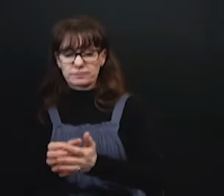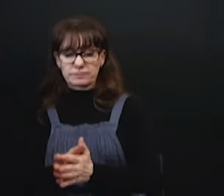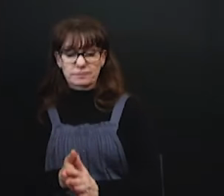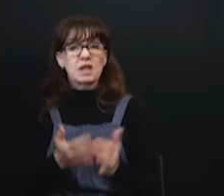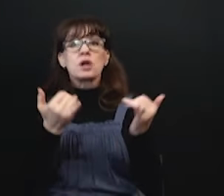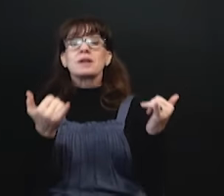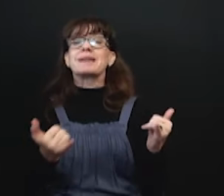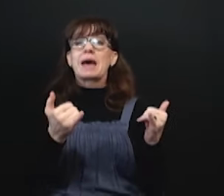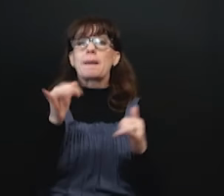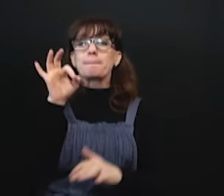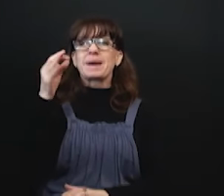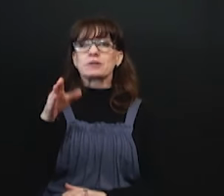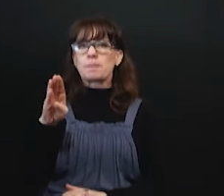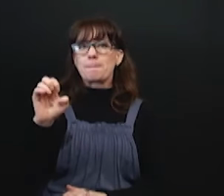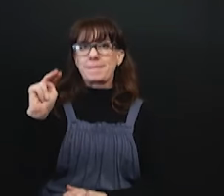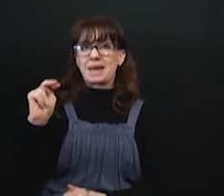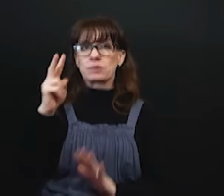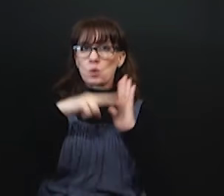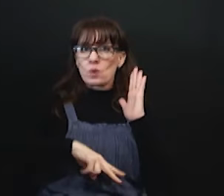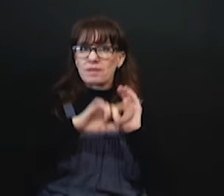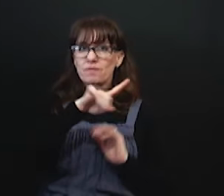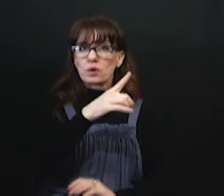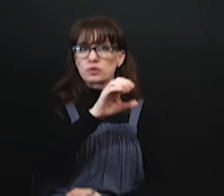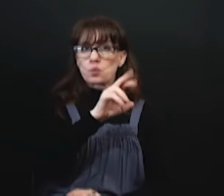A reading from 1 Corinthians chapter 1,